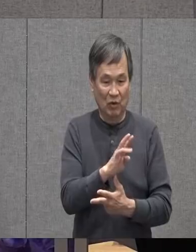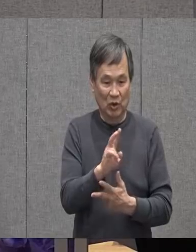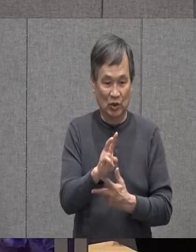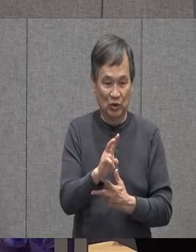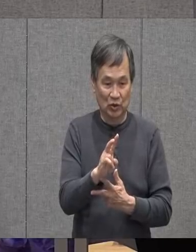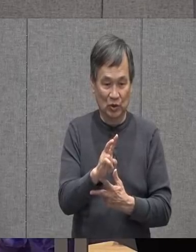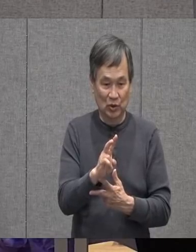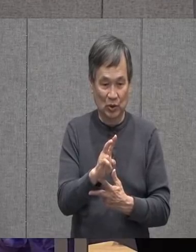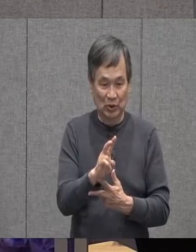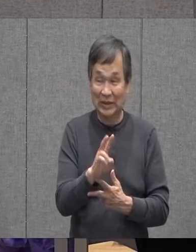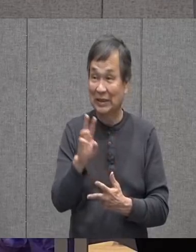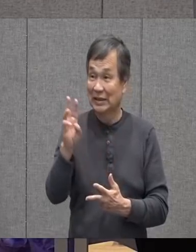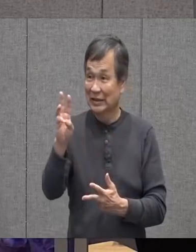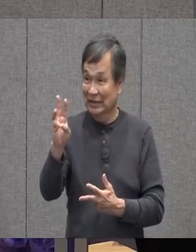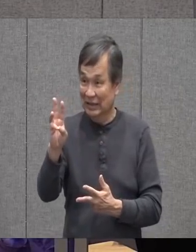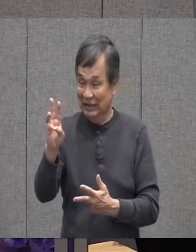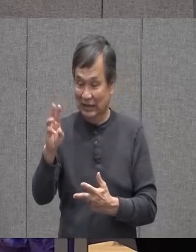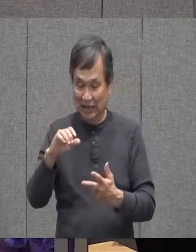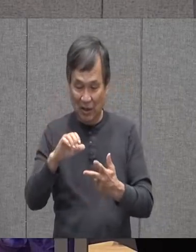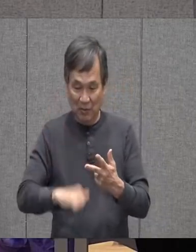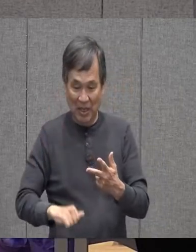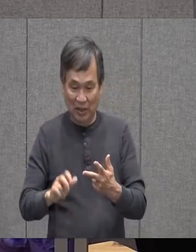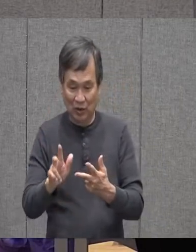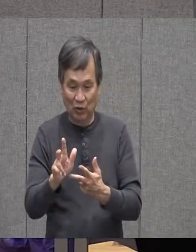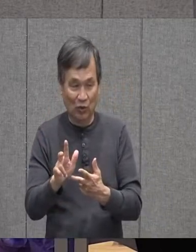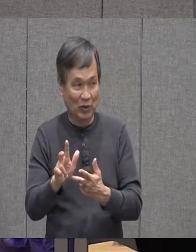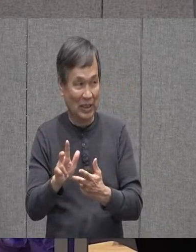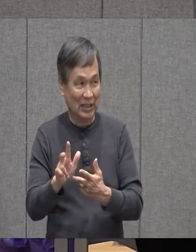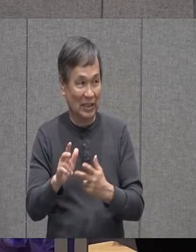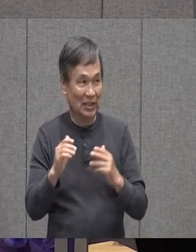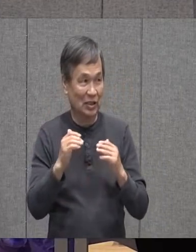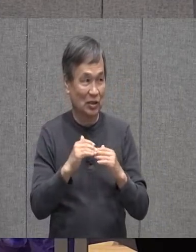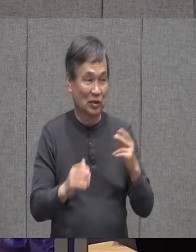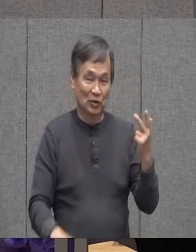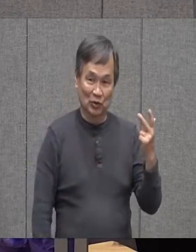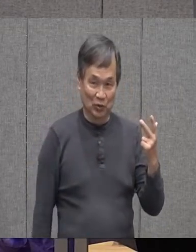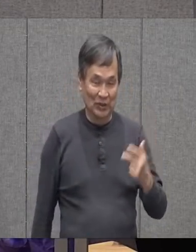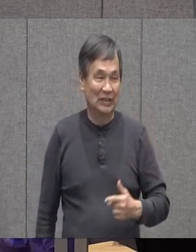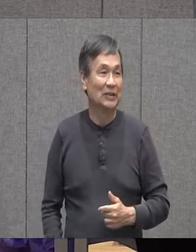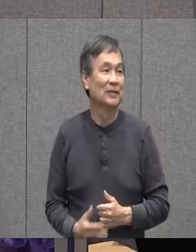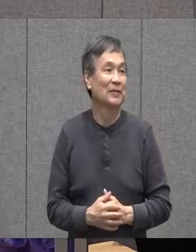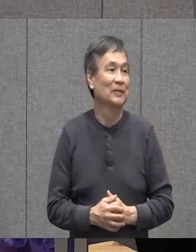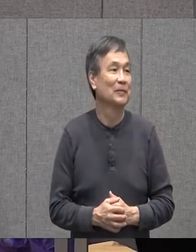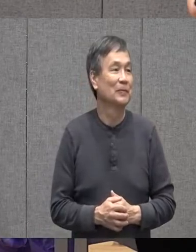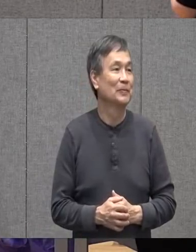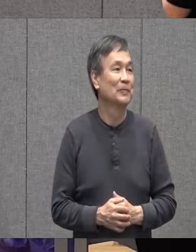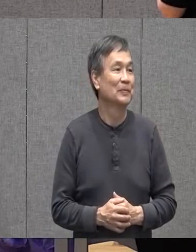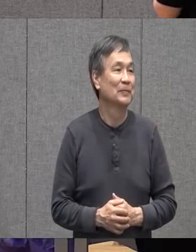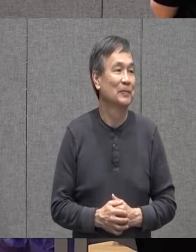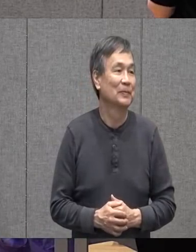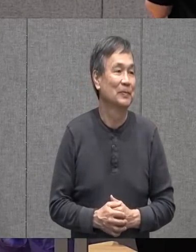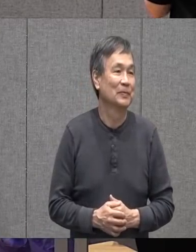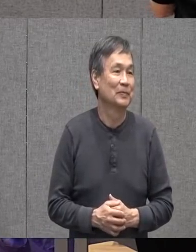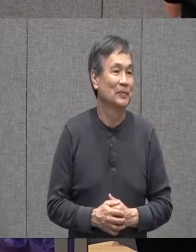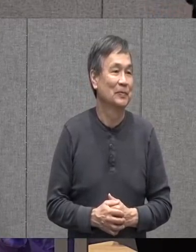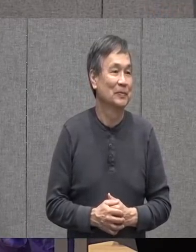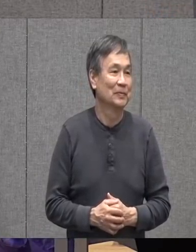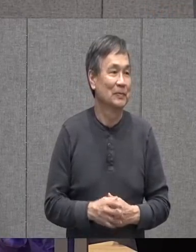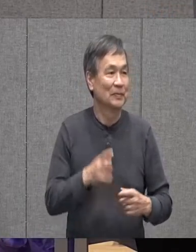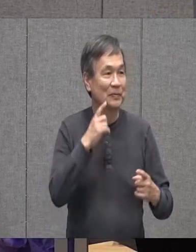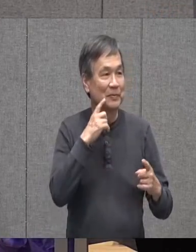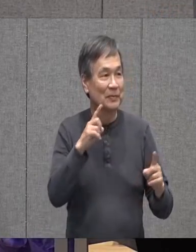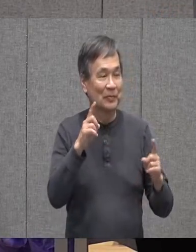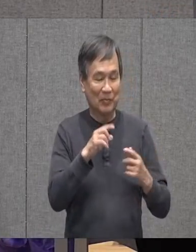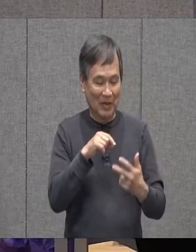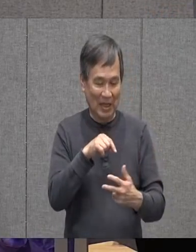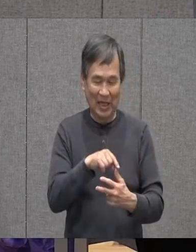2, that's going to give me 6. Minus 3 is going to be a 3. So I am there. Let's